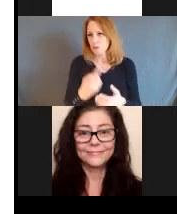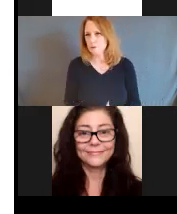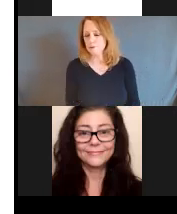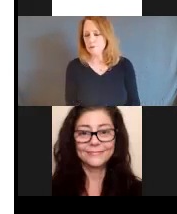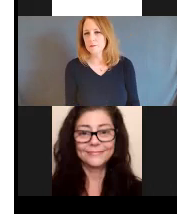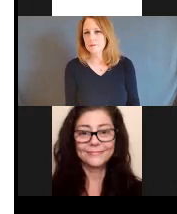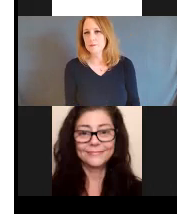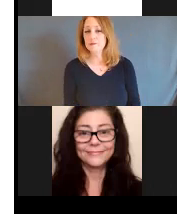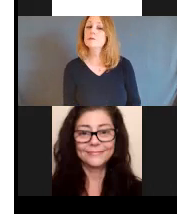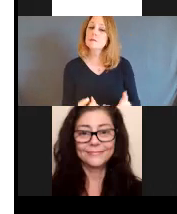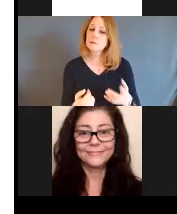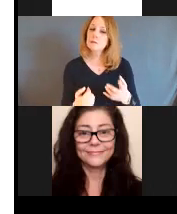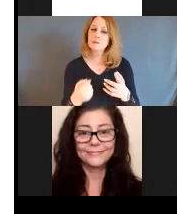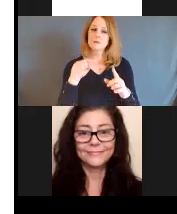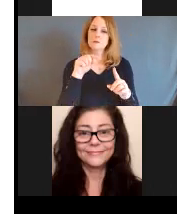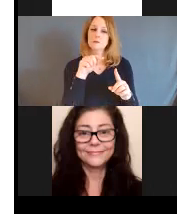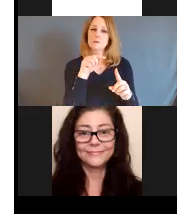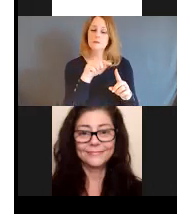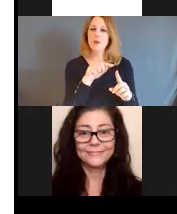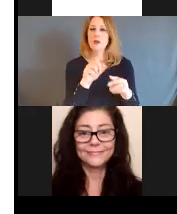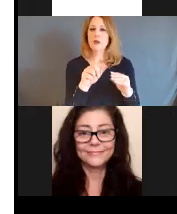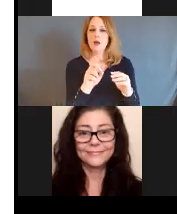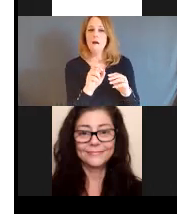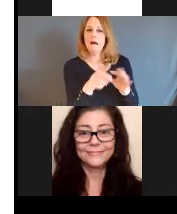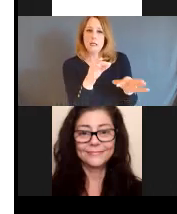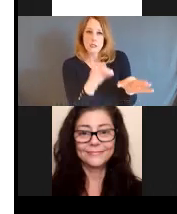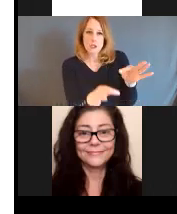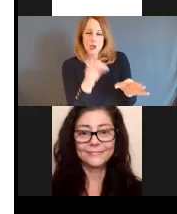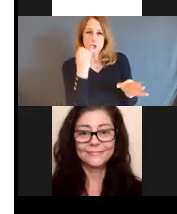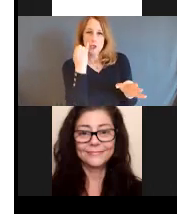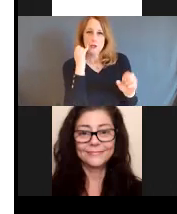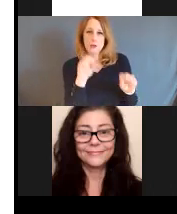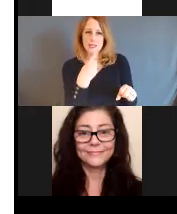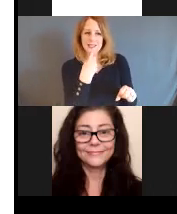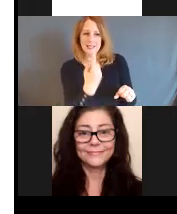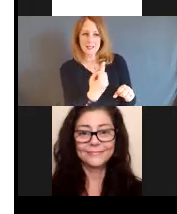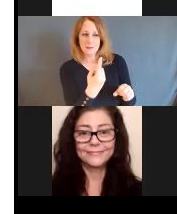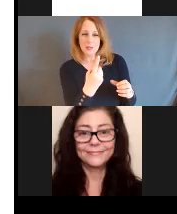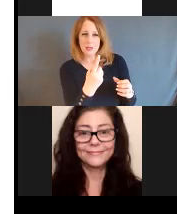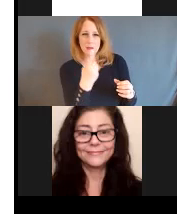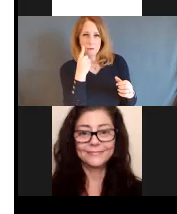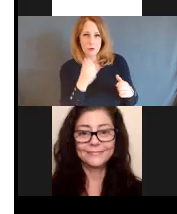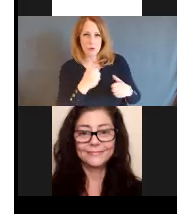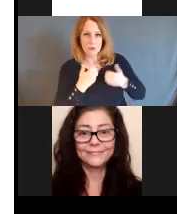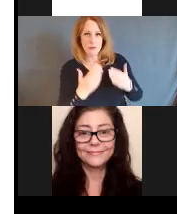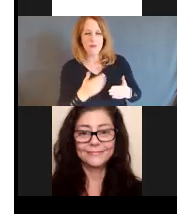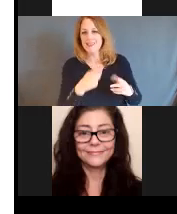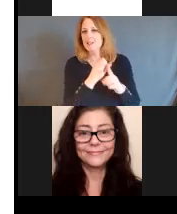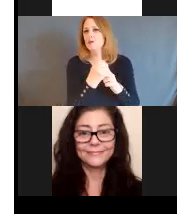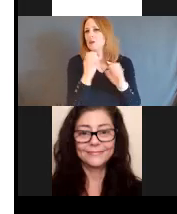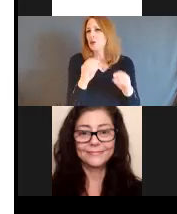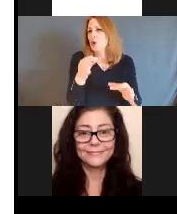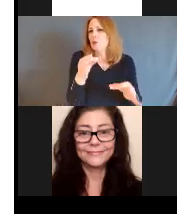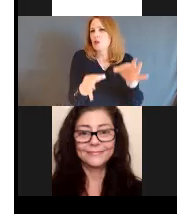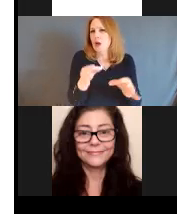So this one is about asking the judge if you can say something to the survivor. So in this situation, there isn't actually a judge. It's just